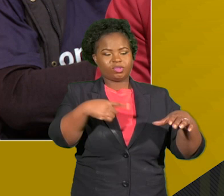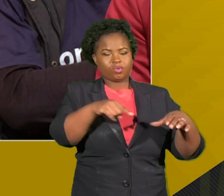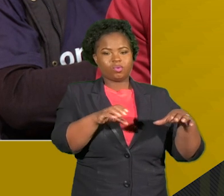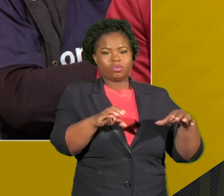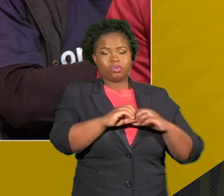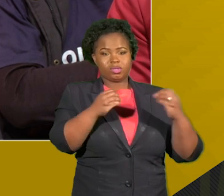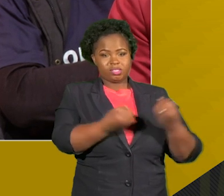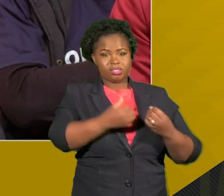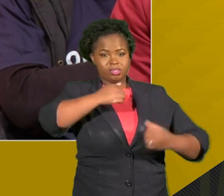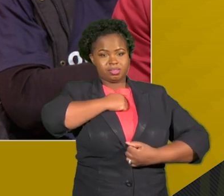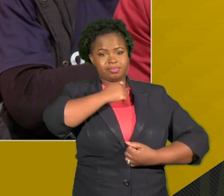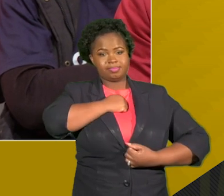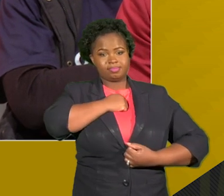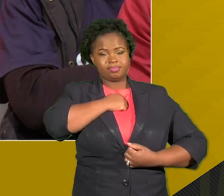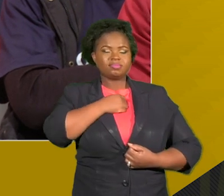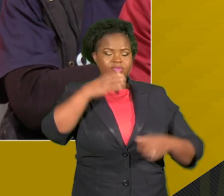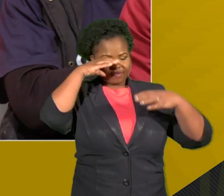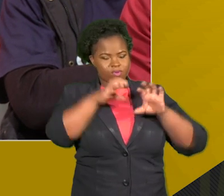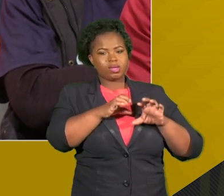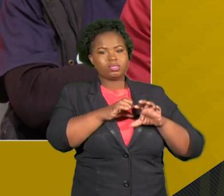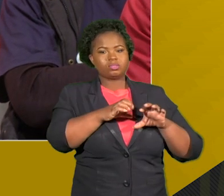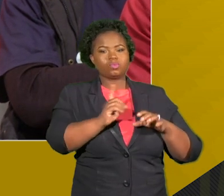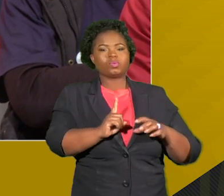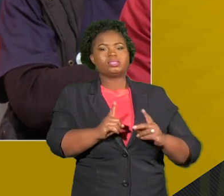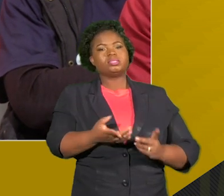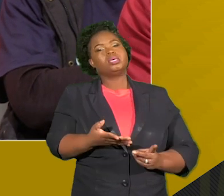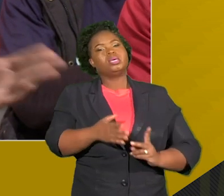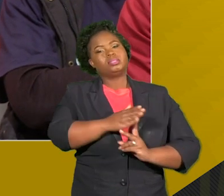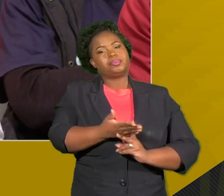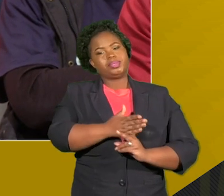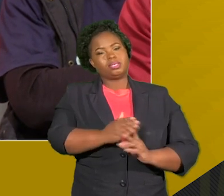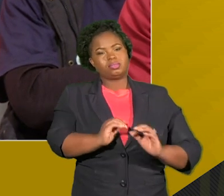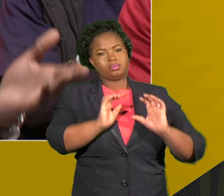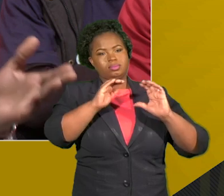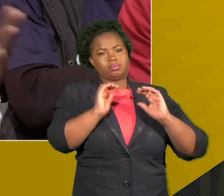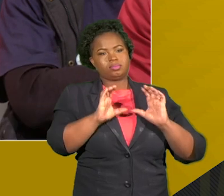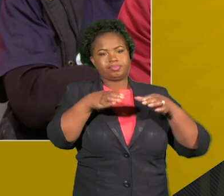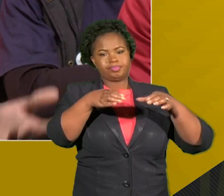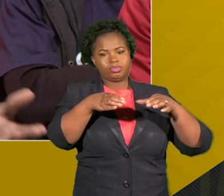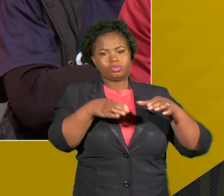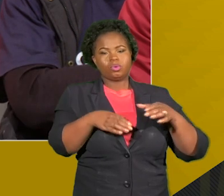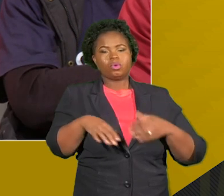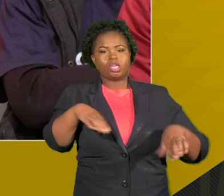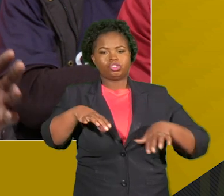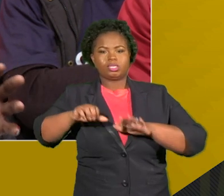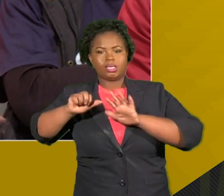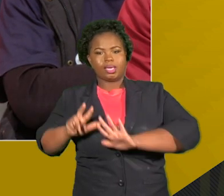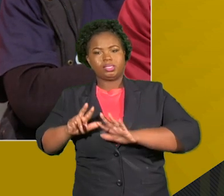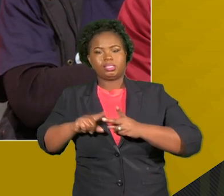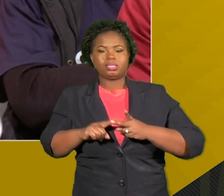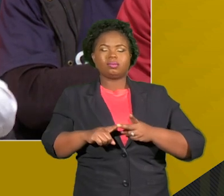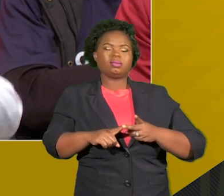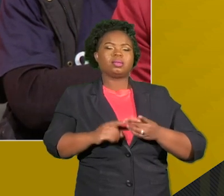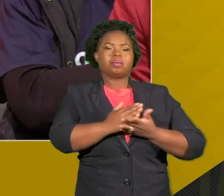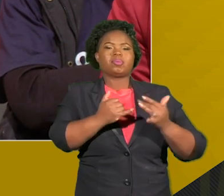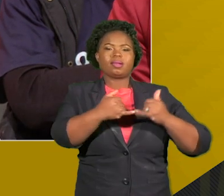makhetha le ngiyo. Focus kakhulu ku intermediate phase and singisebenze kakhulu nabo Action Aid nabo Breadline Africa. So yes,